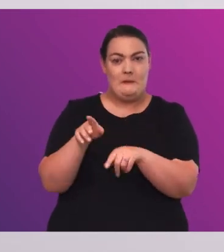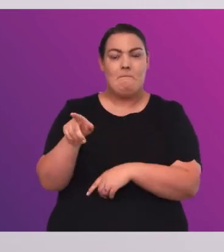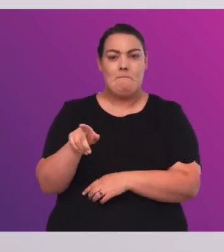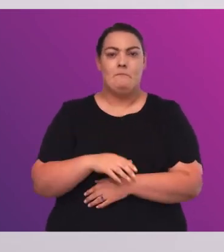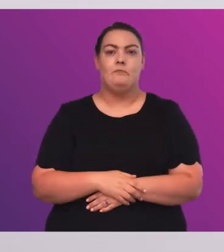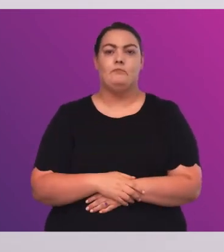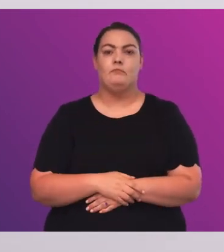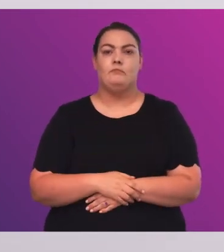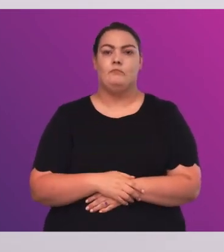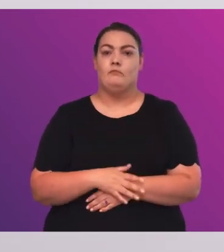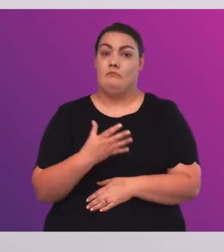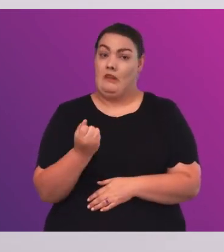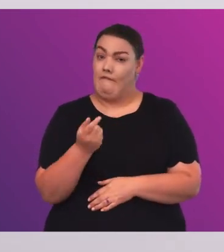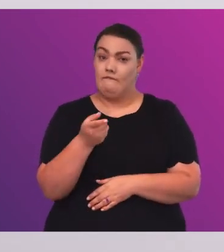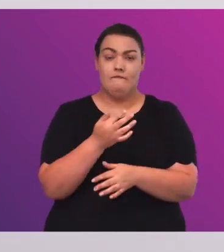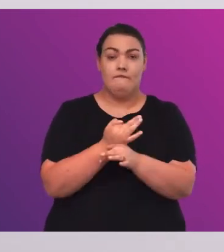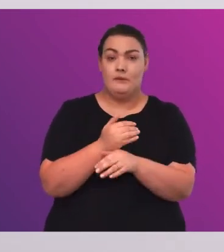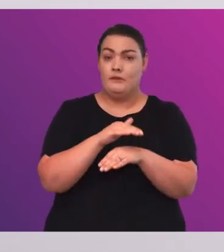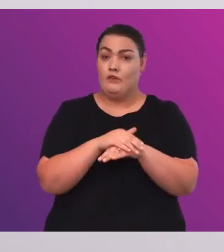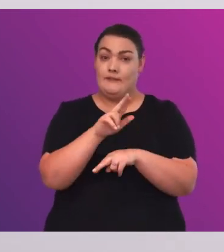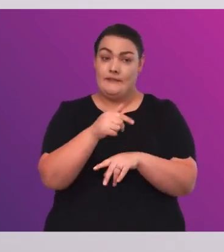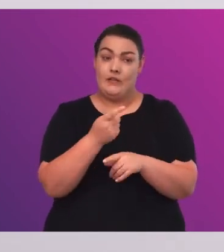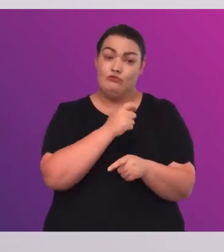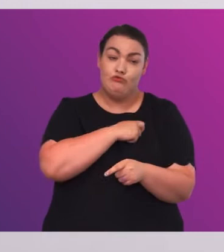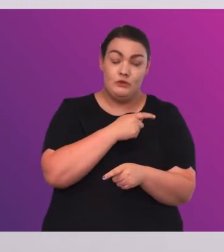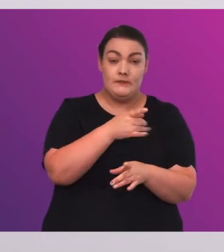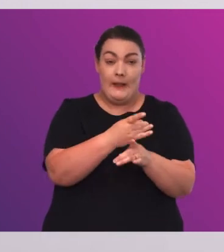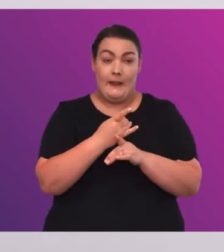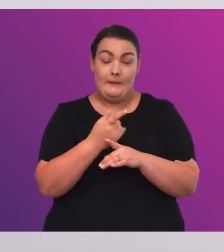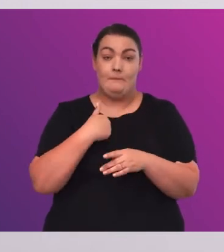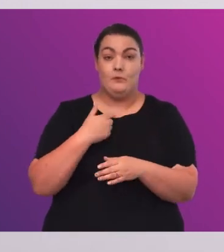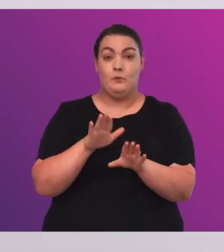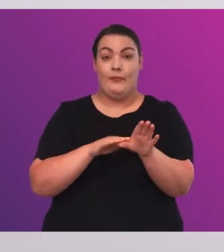you trust that can help you with your banking?